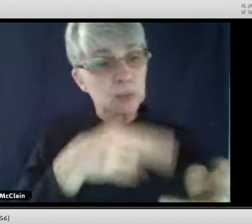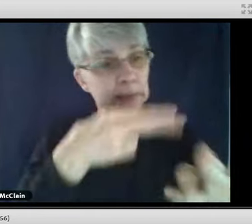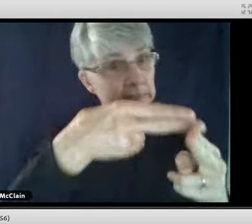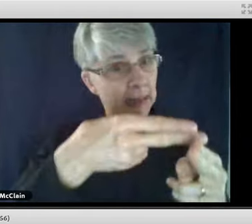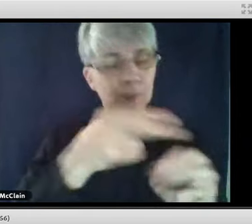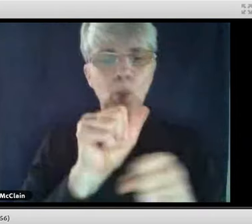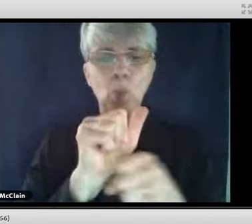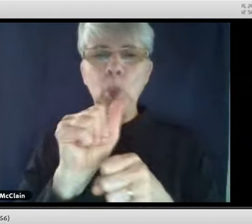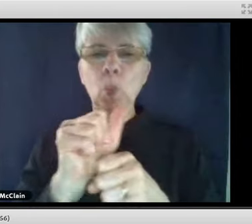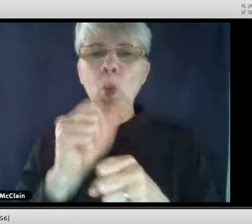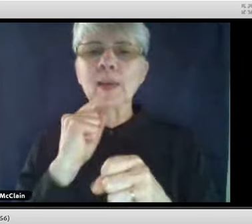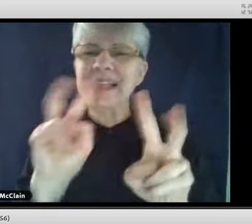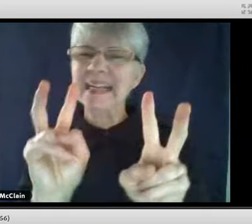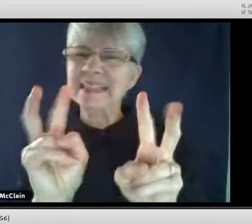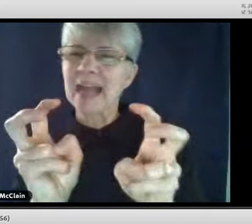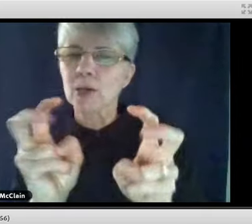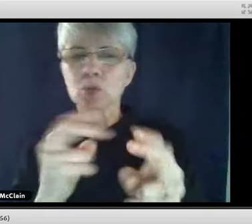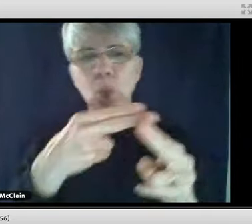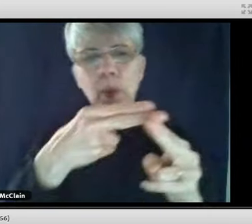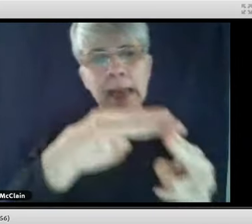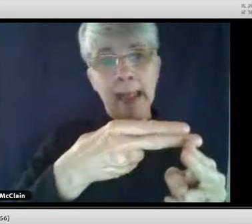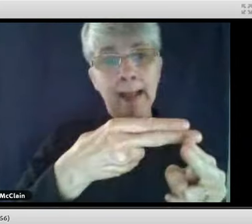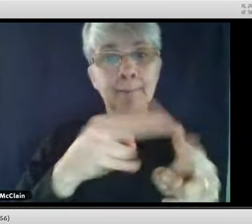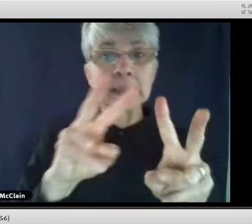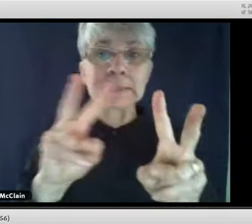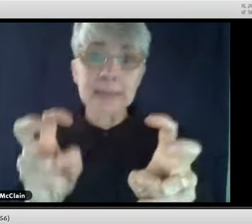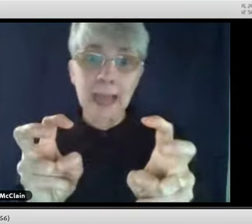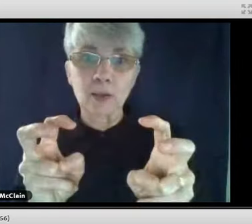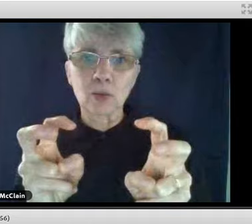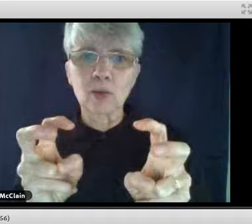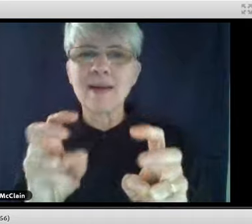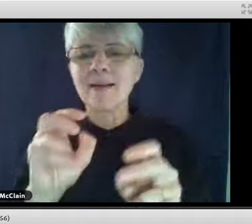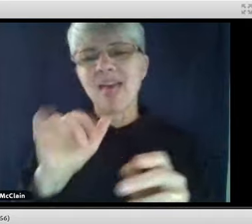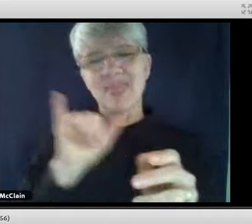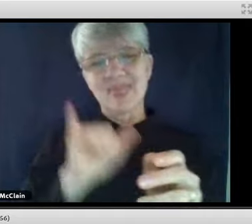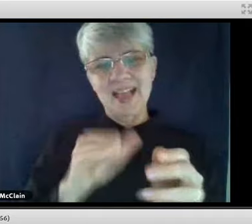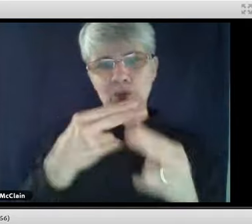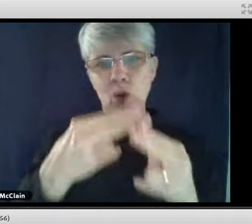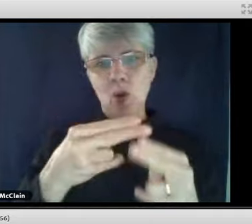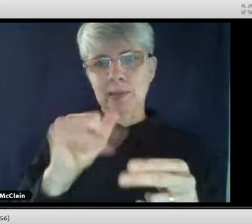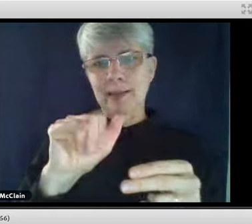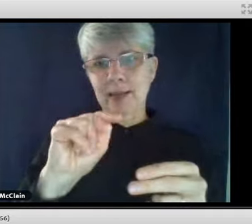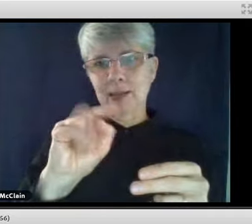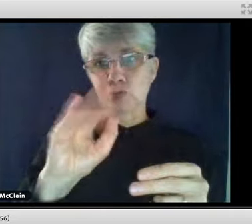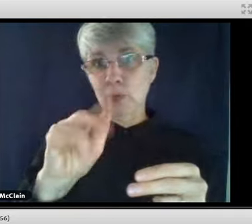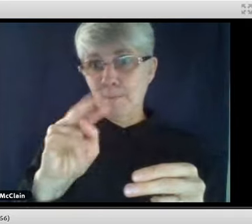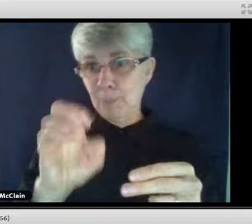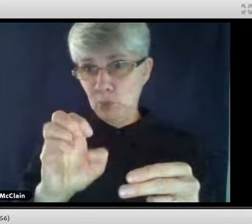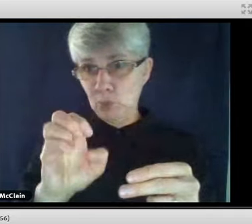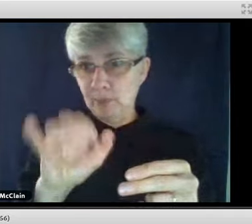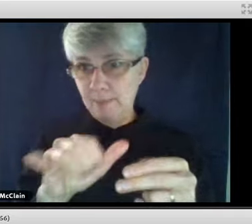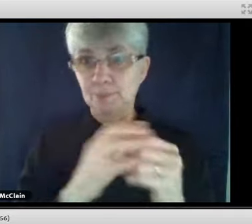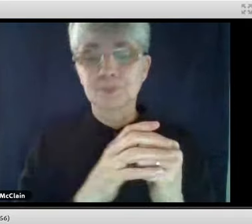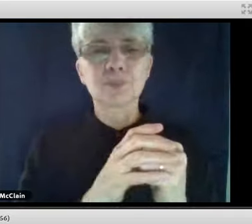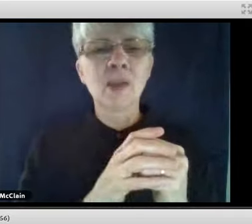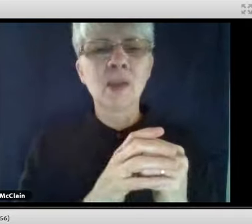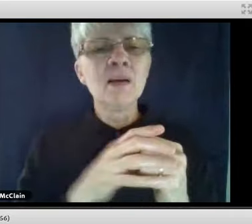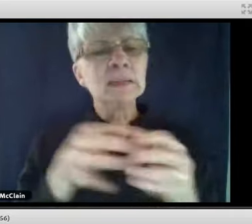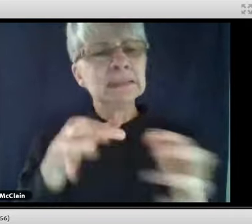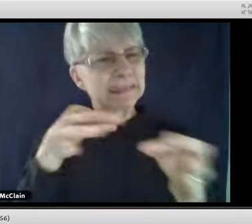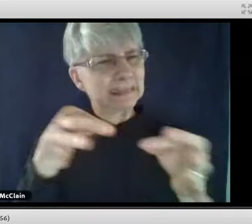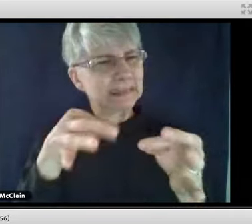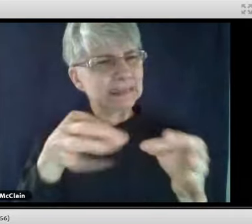work has a title. So name and title are attributes here, okay? Let me just talk a little